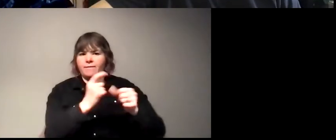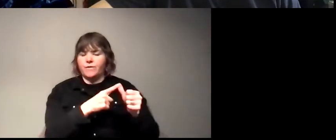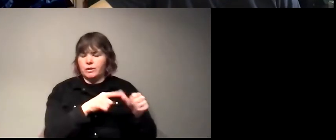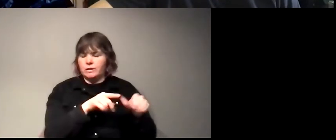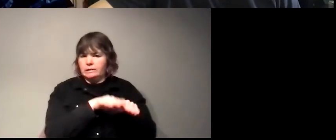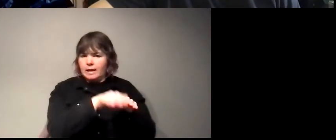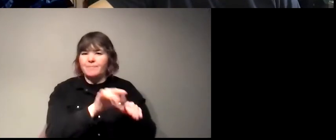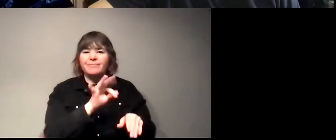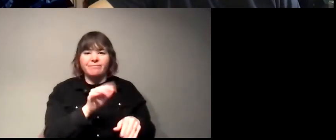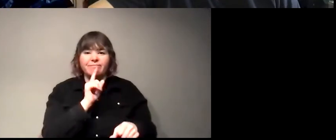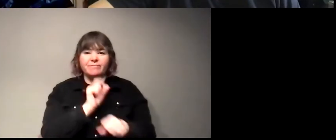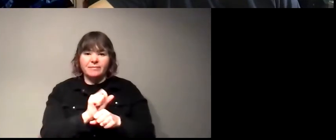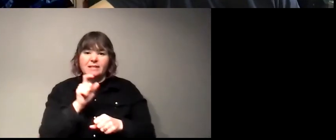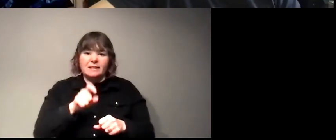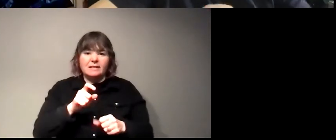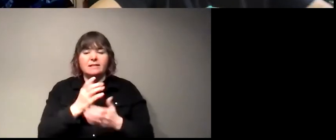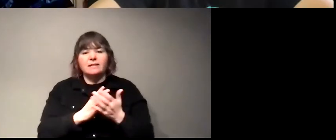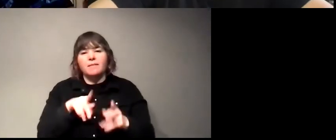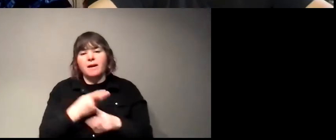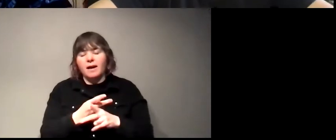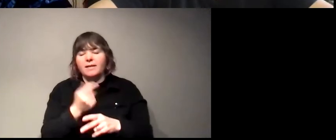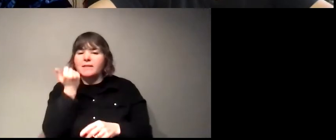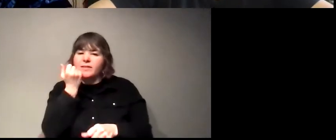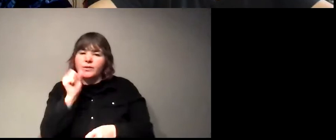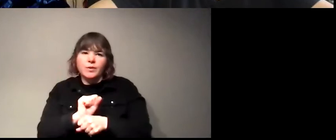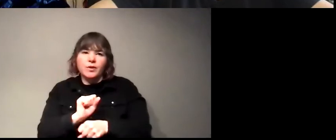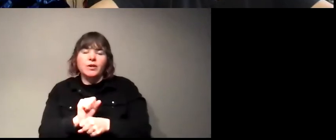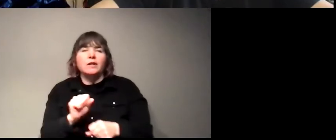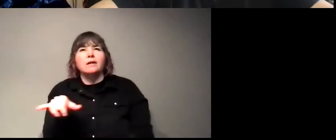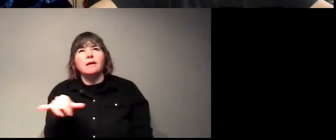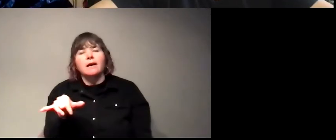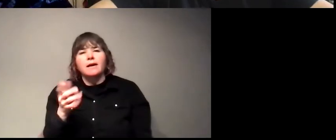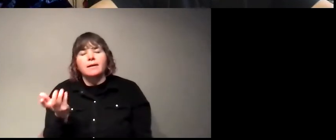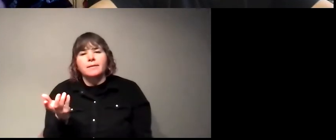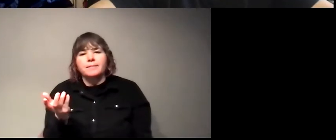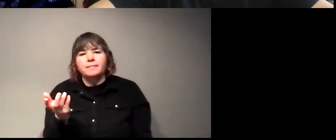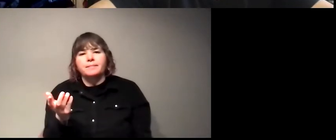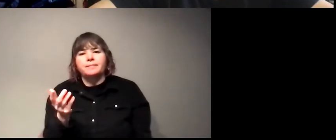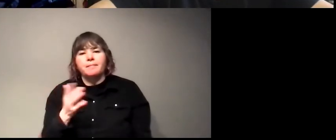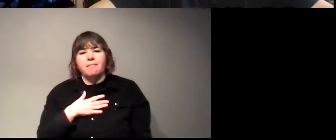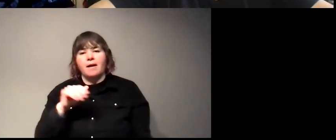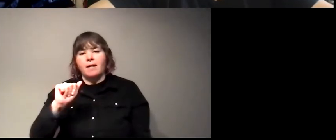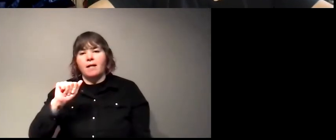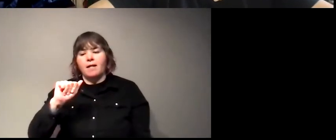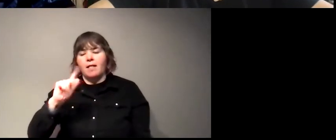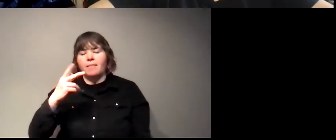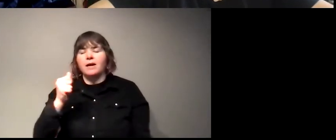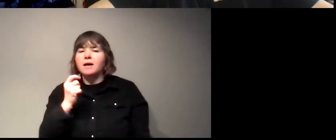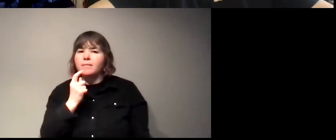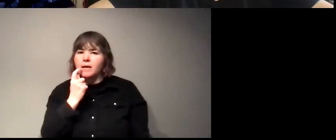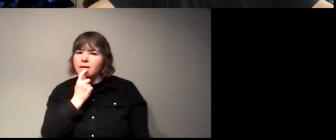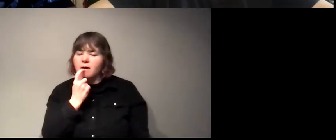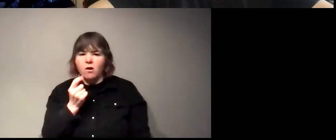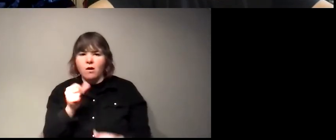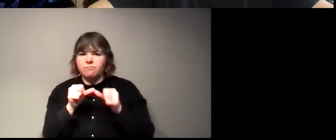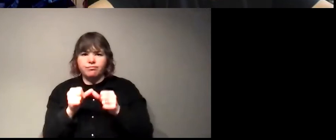they do need some dental work, like if my alpacas, their bottom teeth constantly grow.